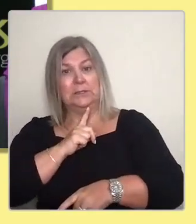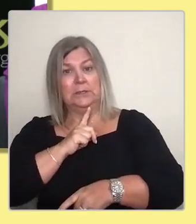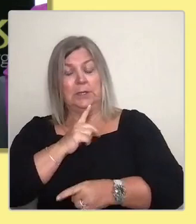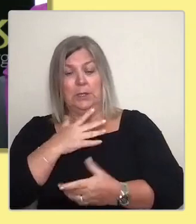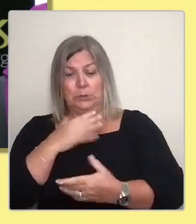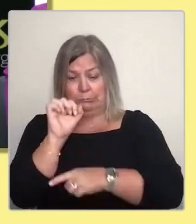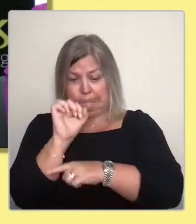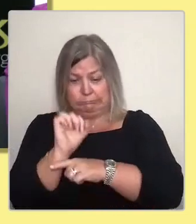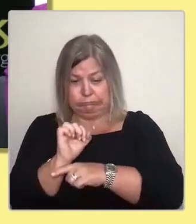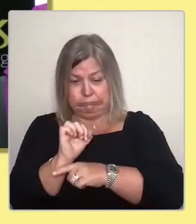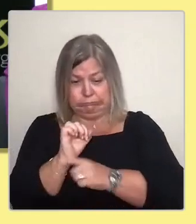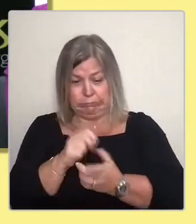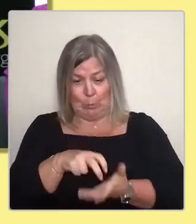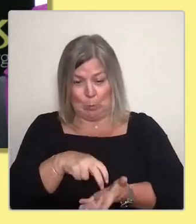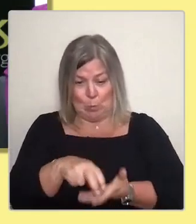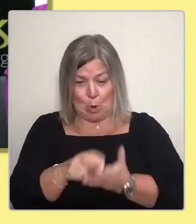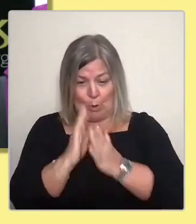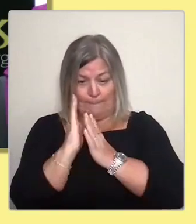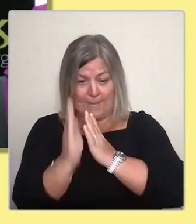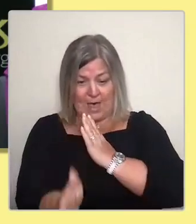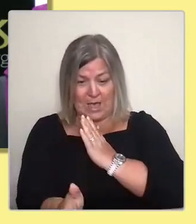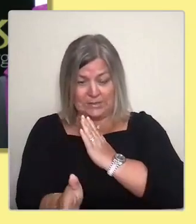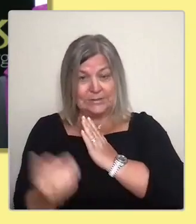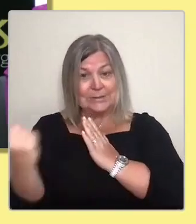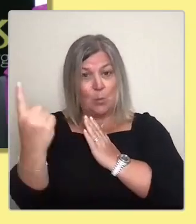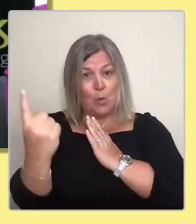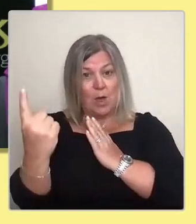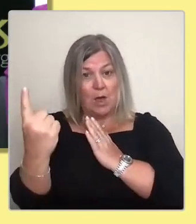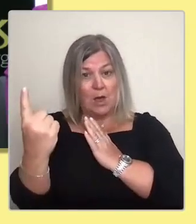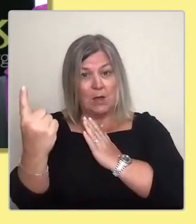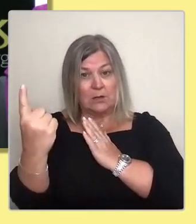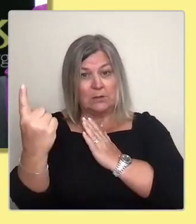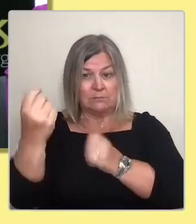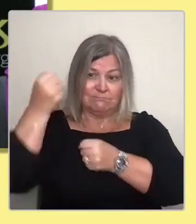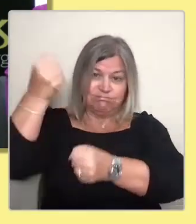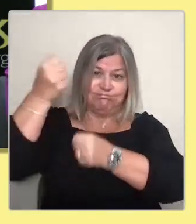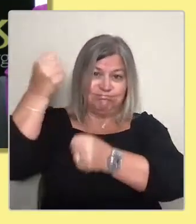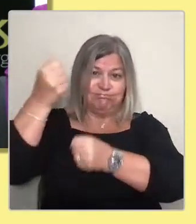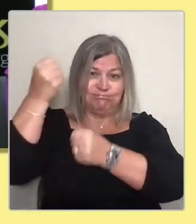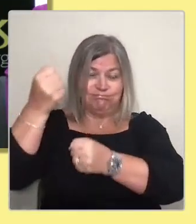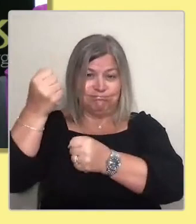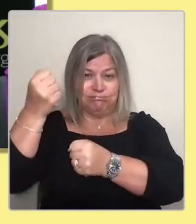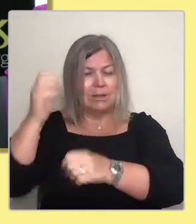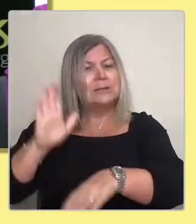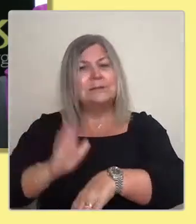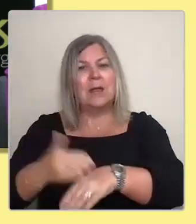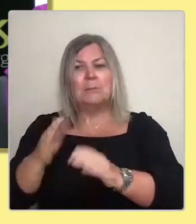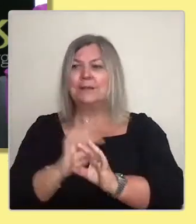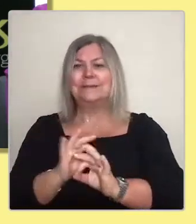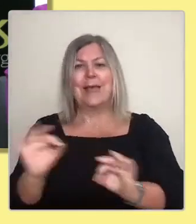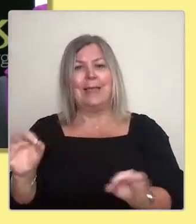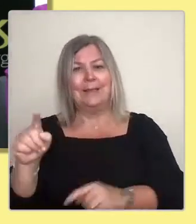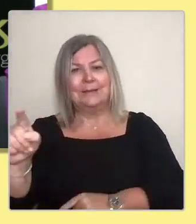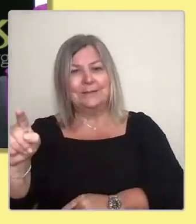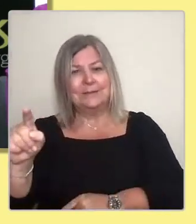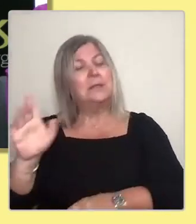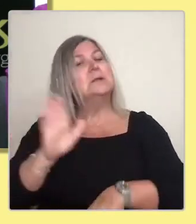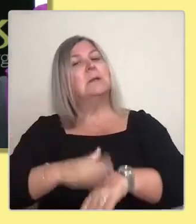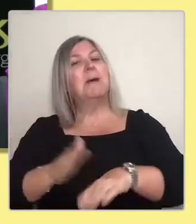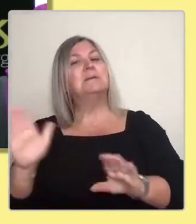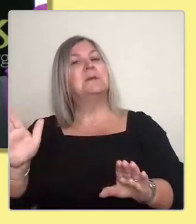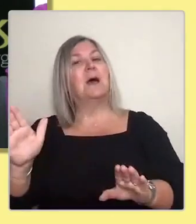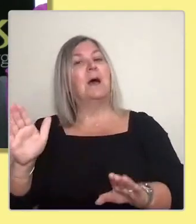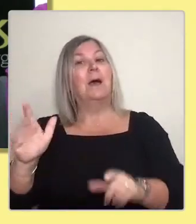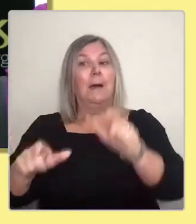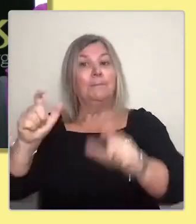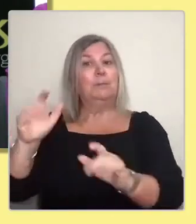silent judgment or otherwise, that's not acceptable. That is a barrier to accessing healthcare, and there should be no barriers for anybody when